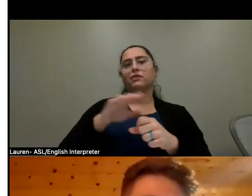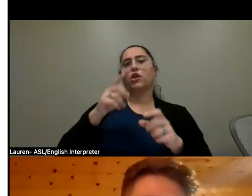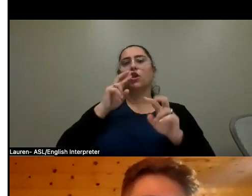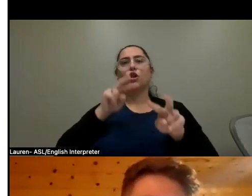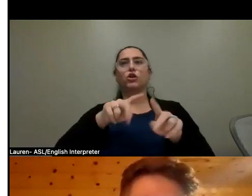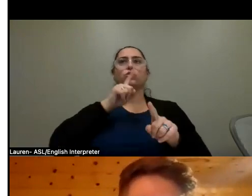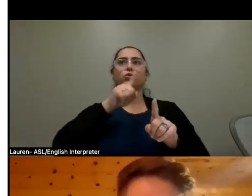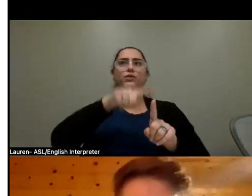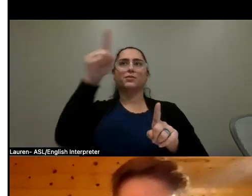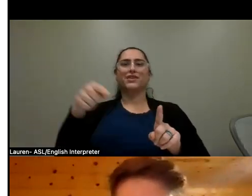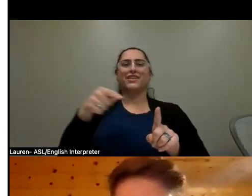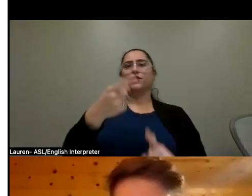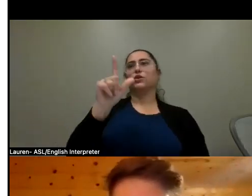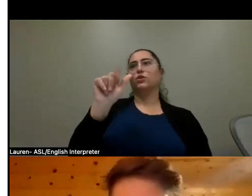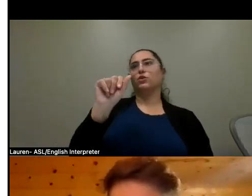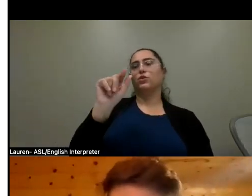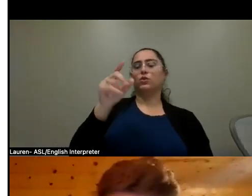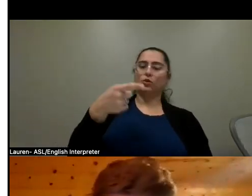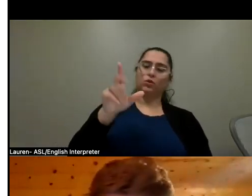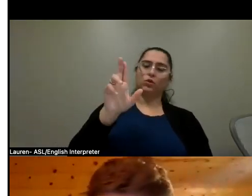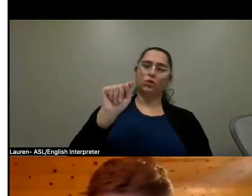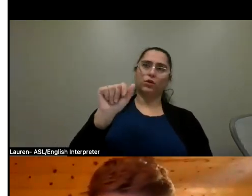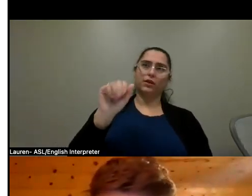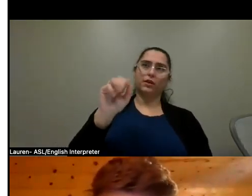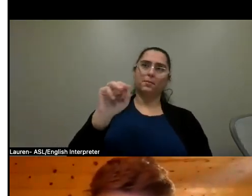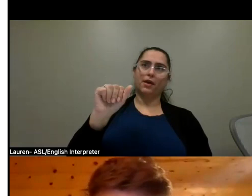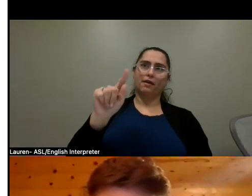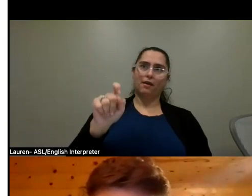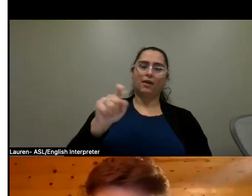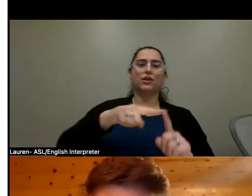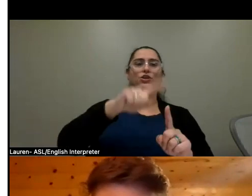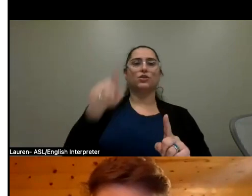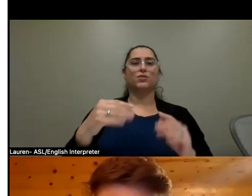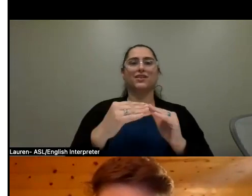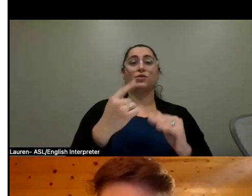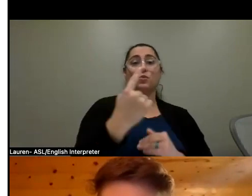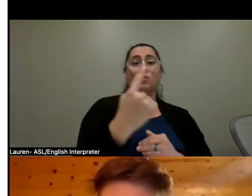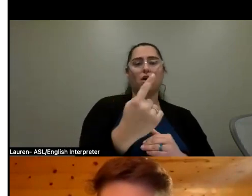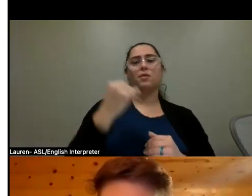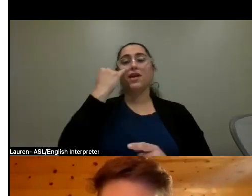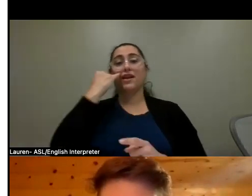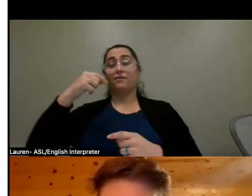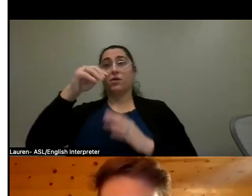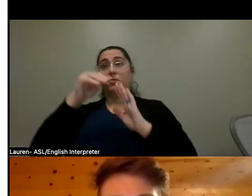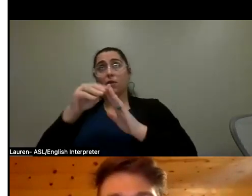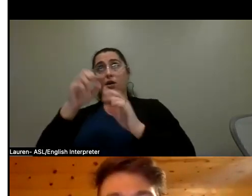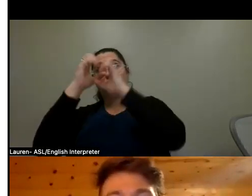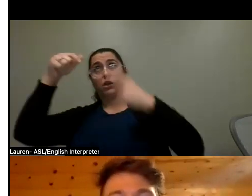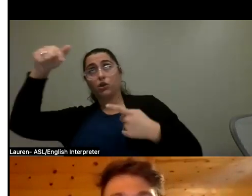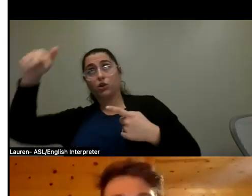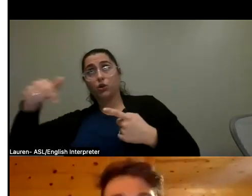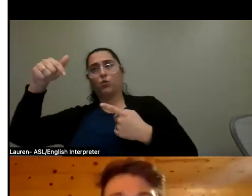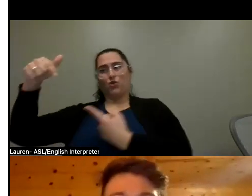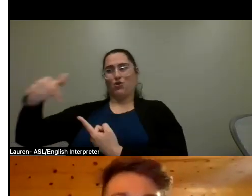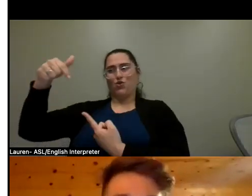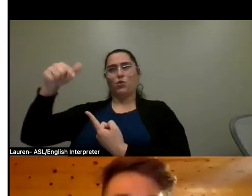it's a probability of 1. This is a native distribution. And the model is outputting a distribution Q. That would be some distribution that the model thinks